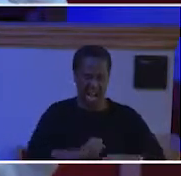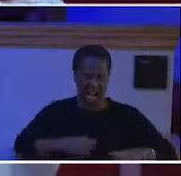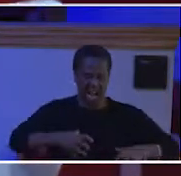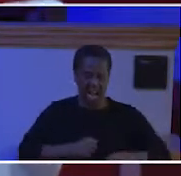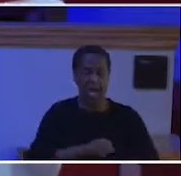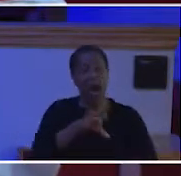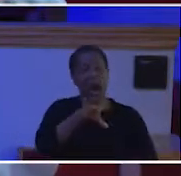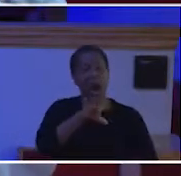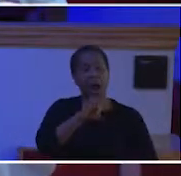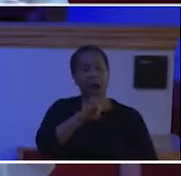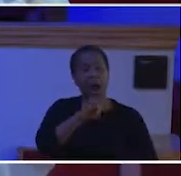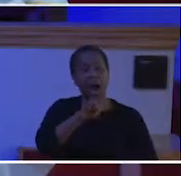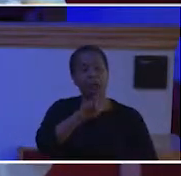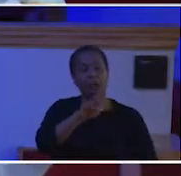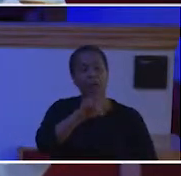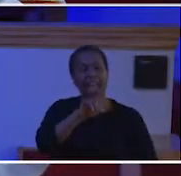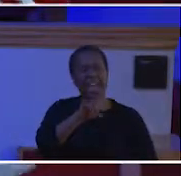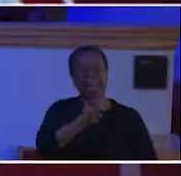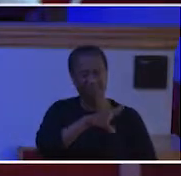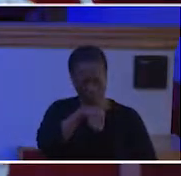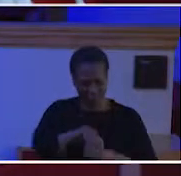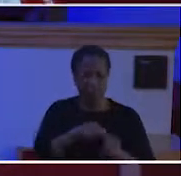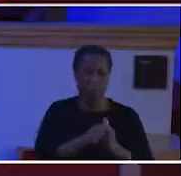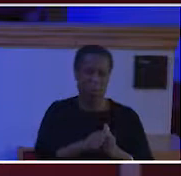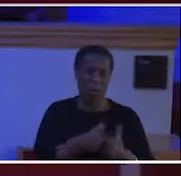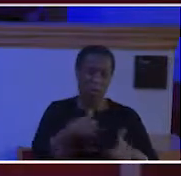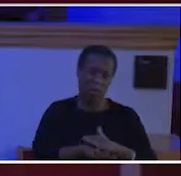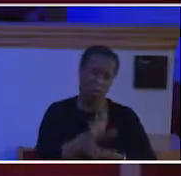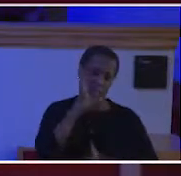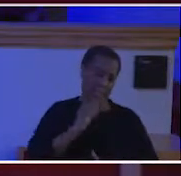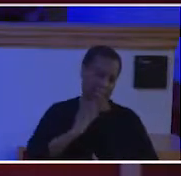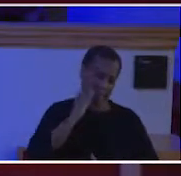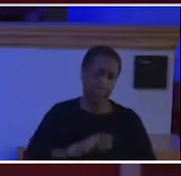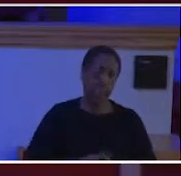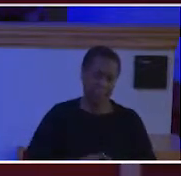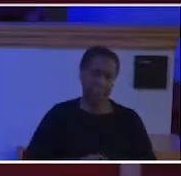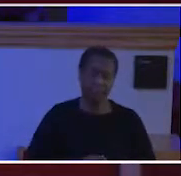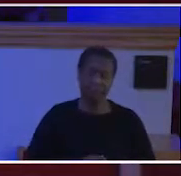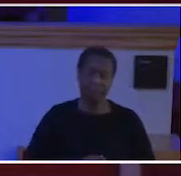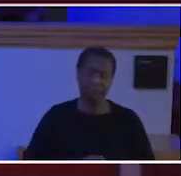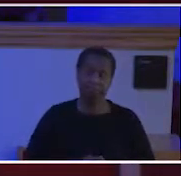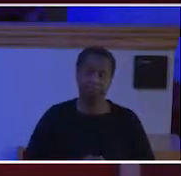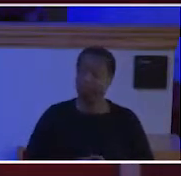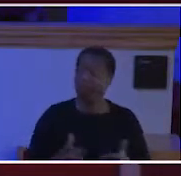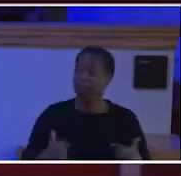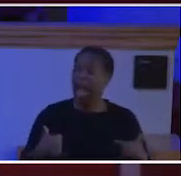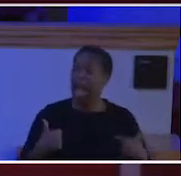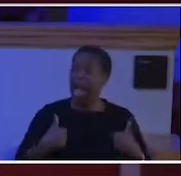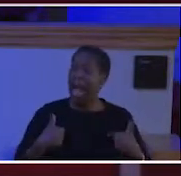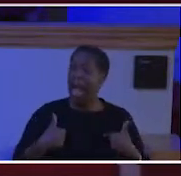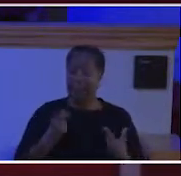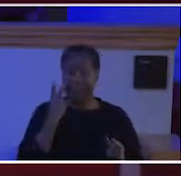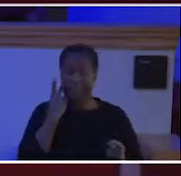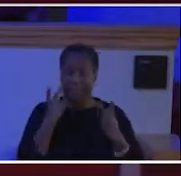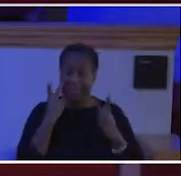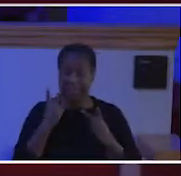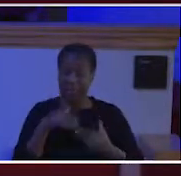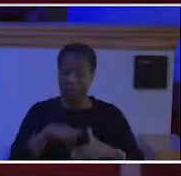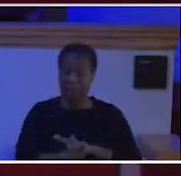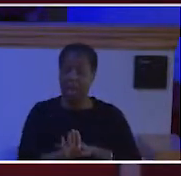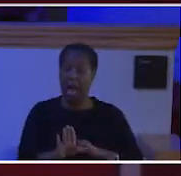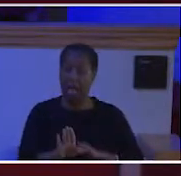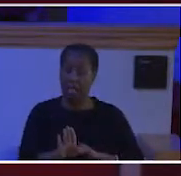of the birth experience. I shared with the earlier crowd this morning, I've seen